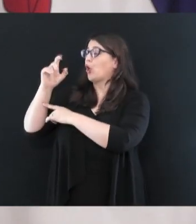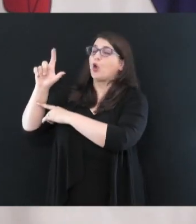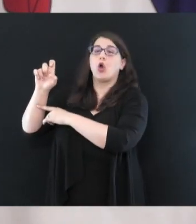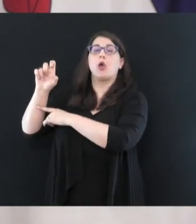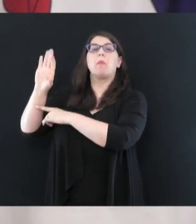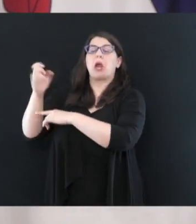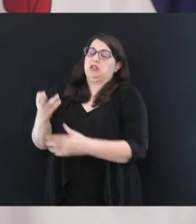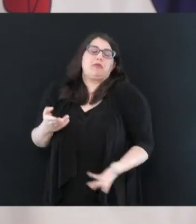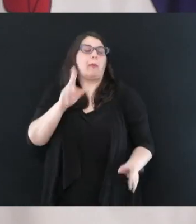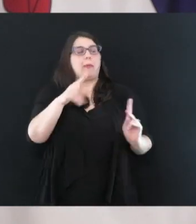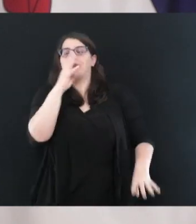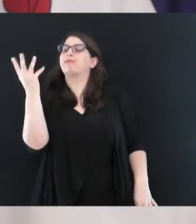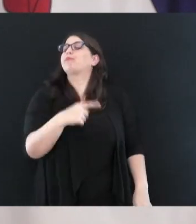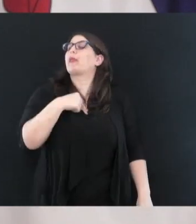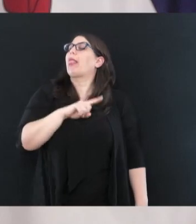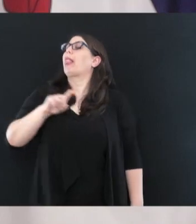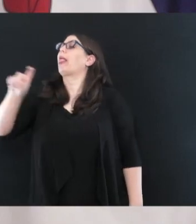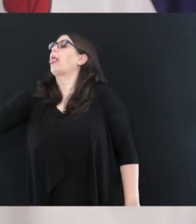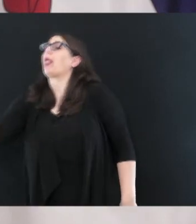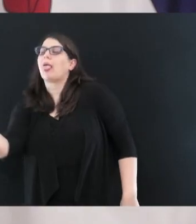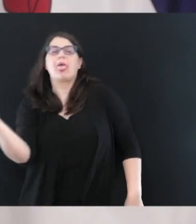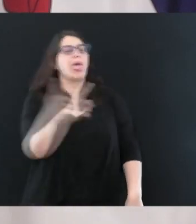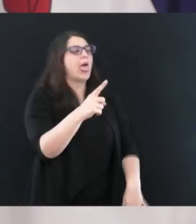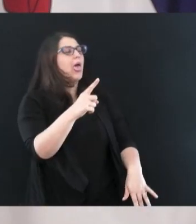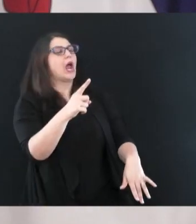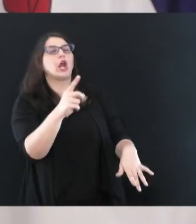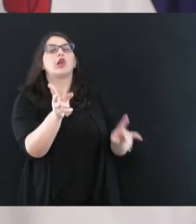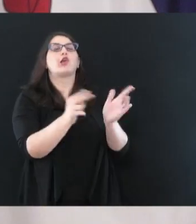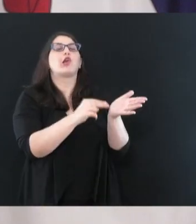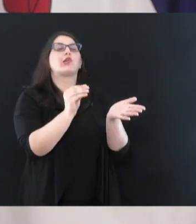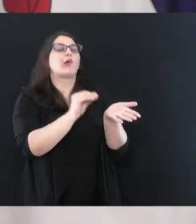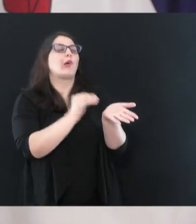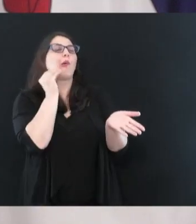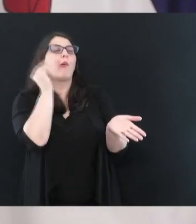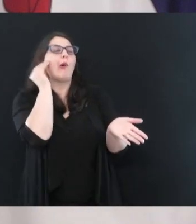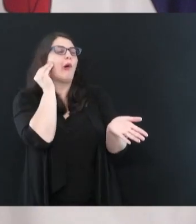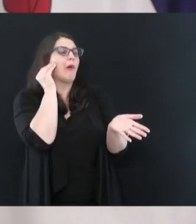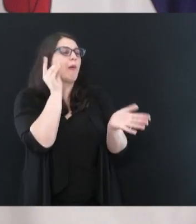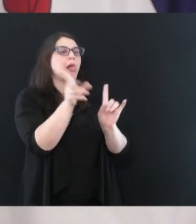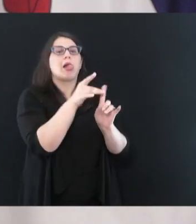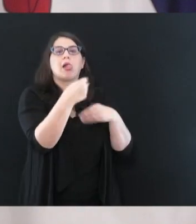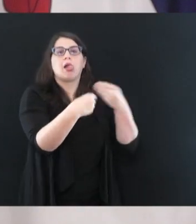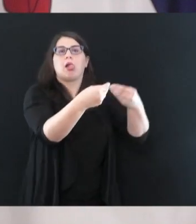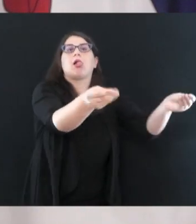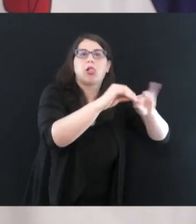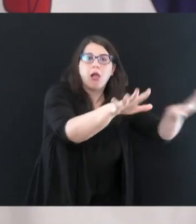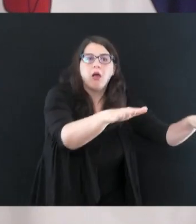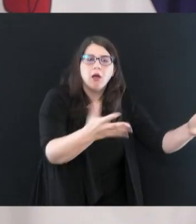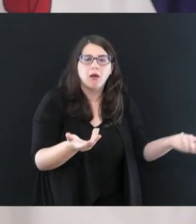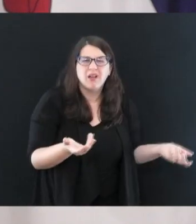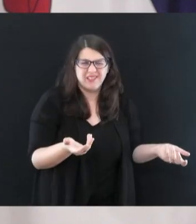back into the nursing home and they're coughing or whatever, and then all of a sudden we have 15 people die there.